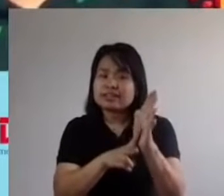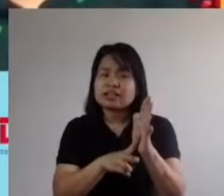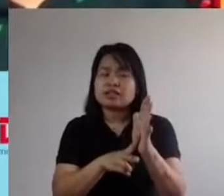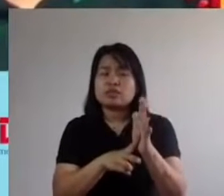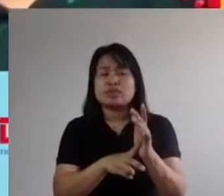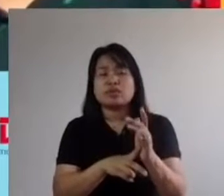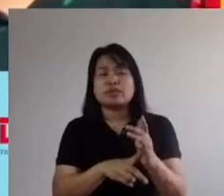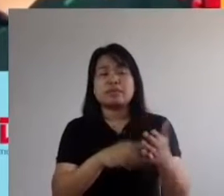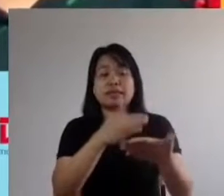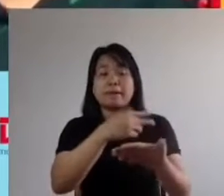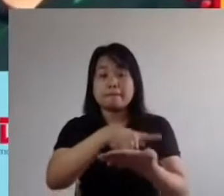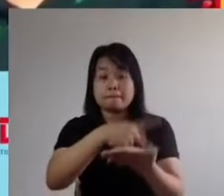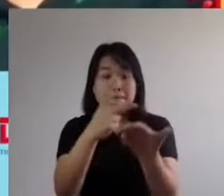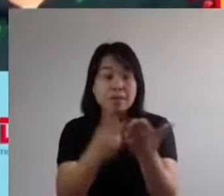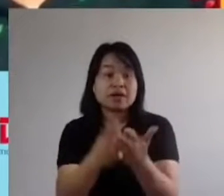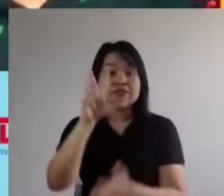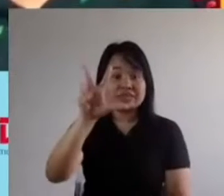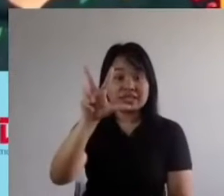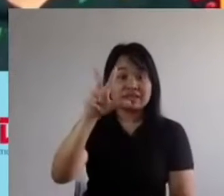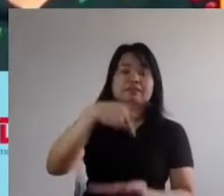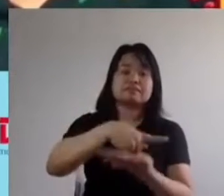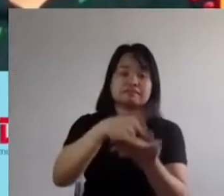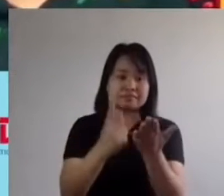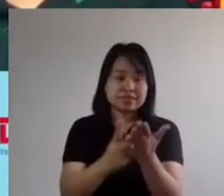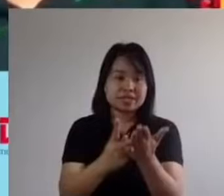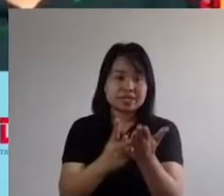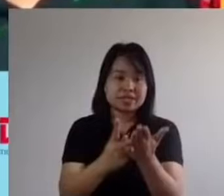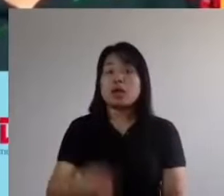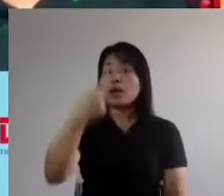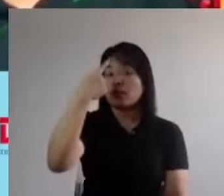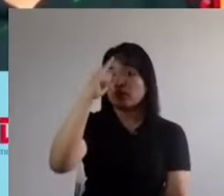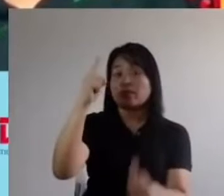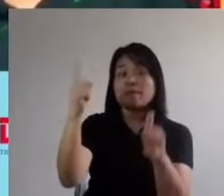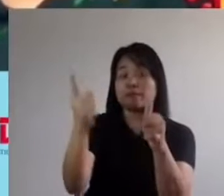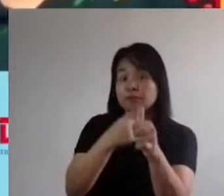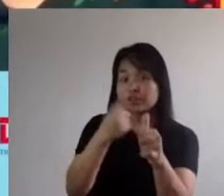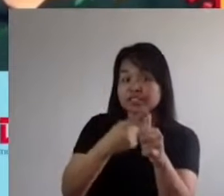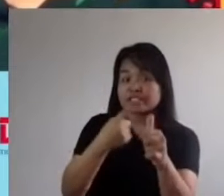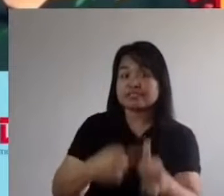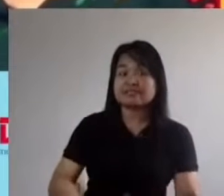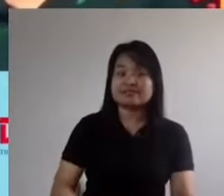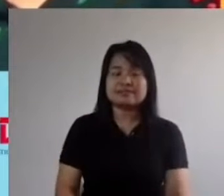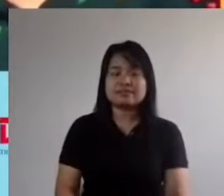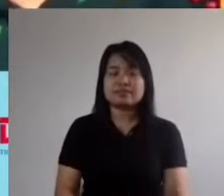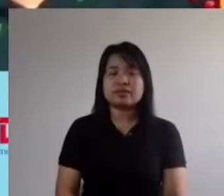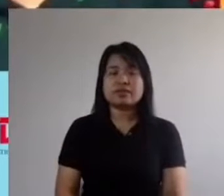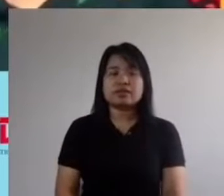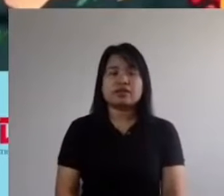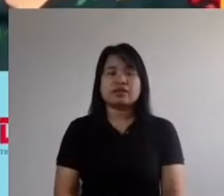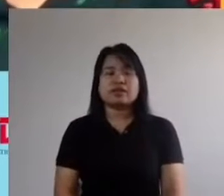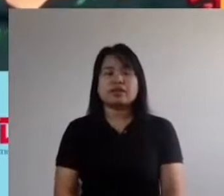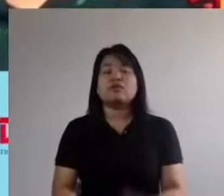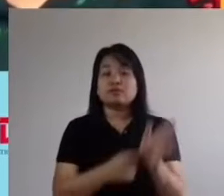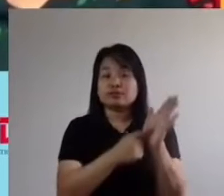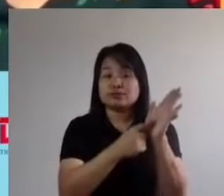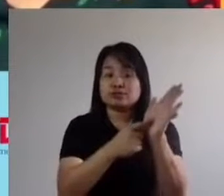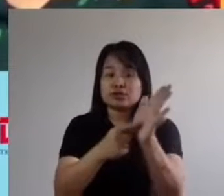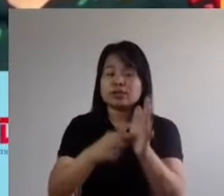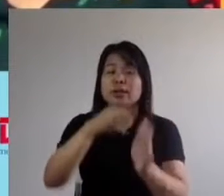3 episodes. And for our first episode, I will walk you through the